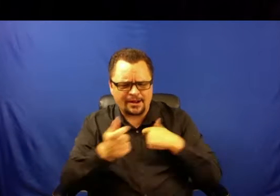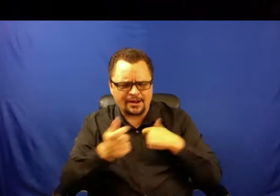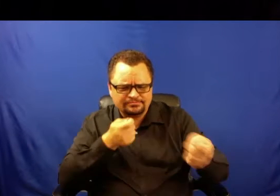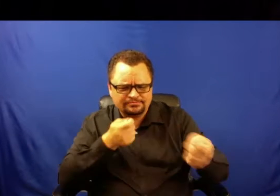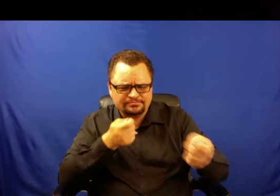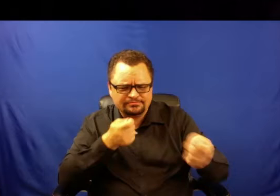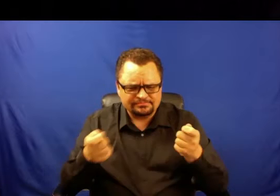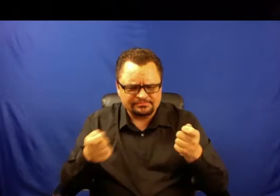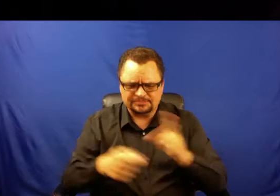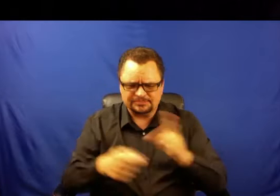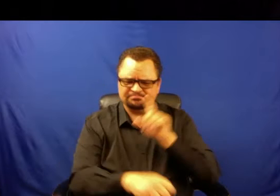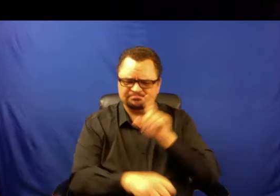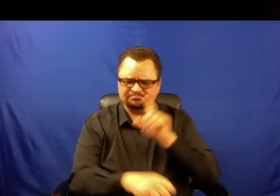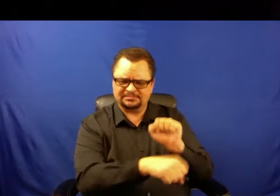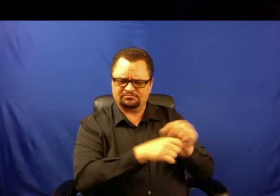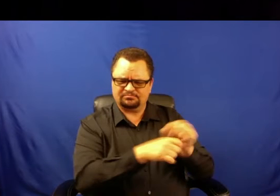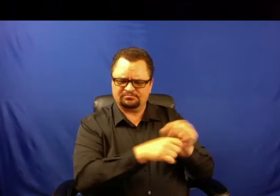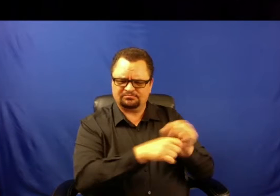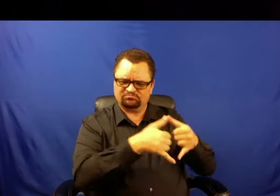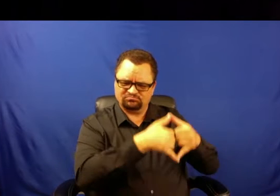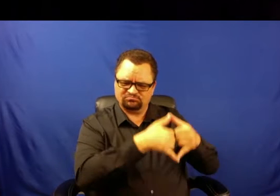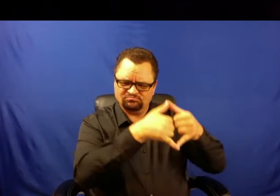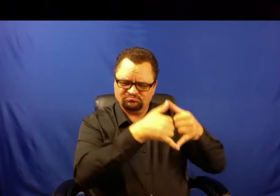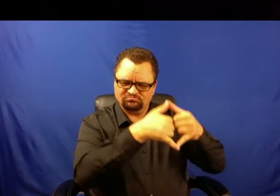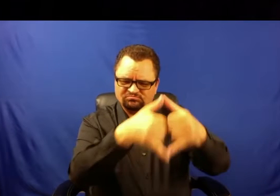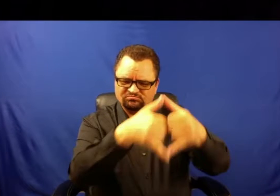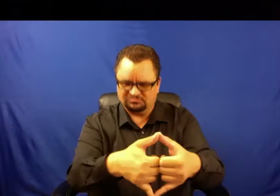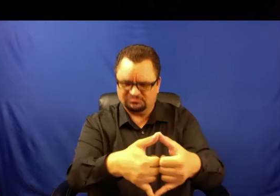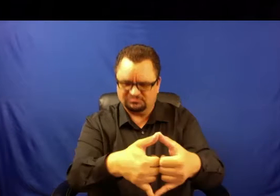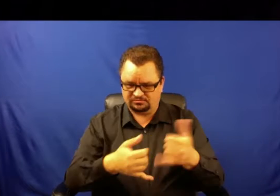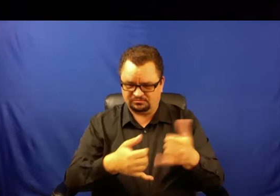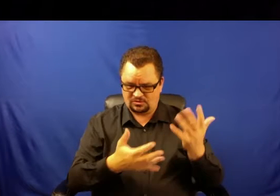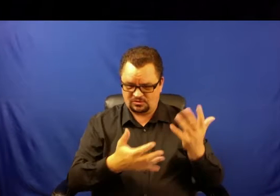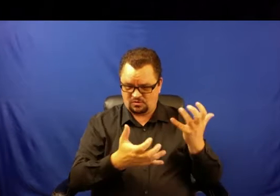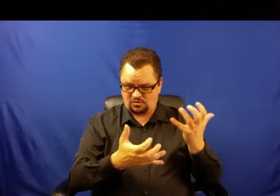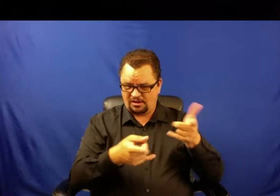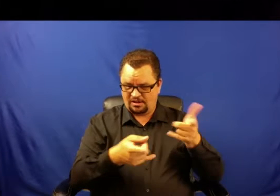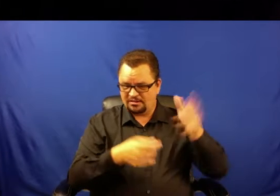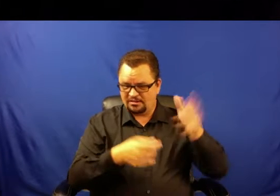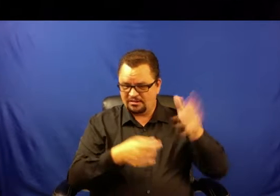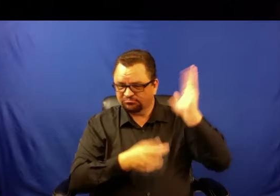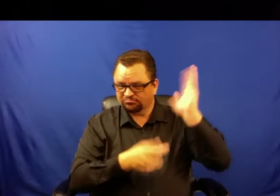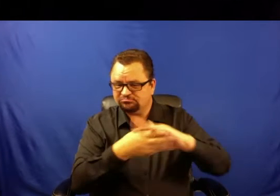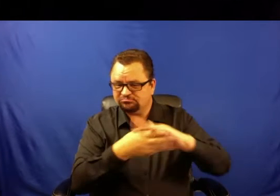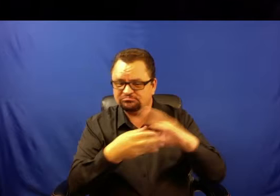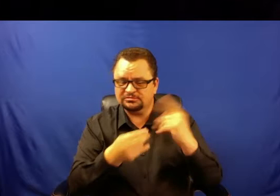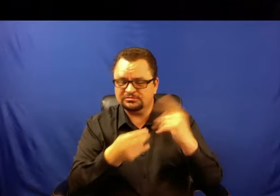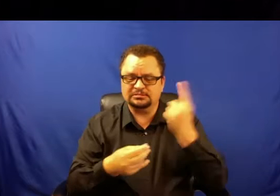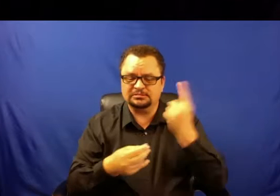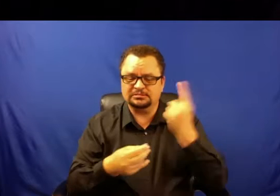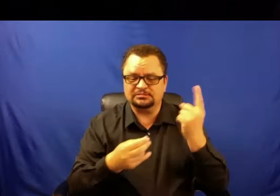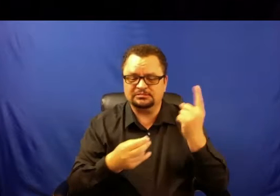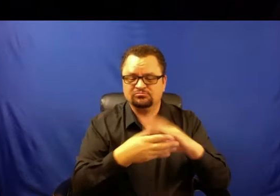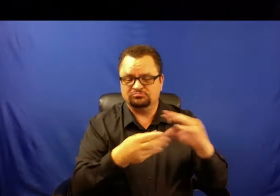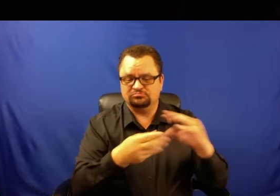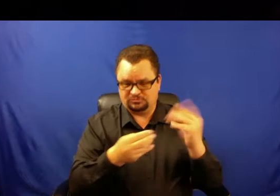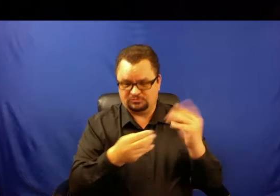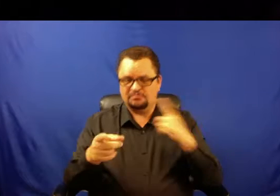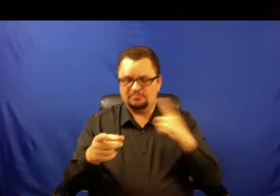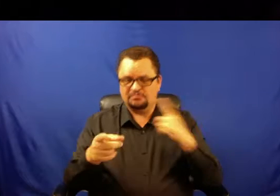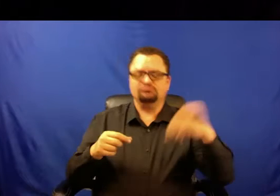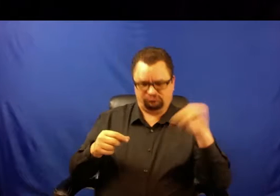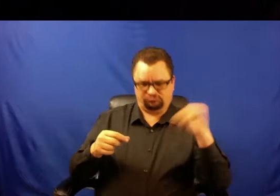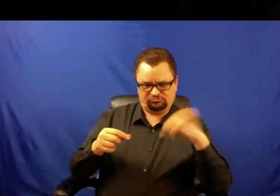sure. What I'm thinking is, since this was a collaborative effort, if we could present them at the last, and then we'll take a photo